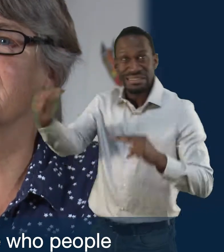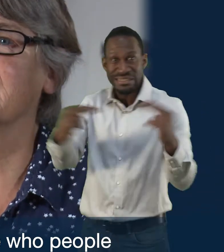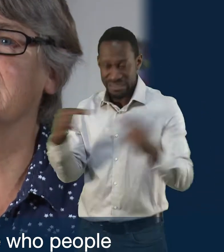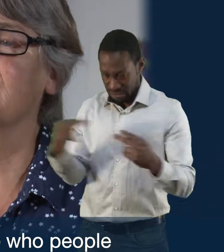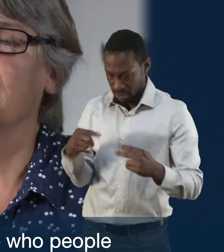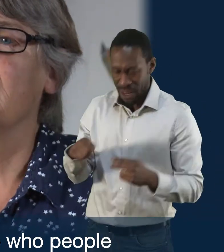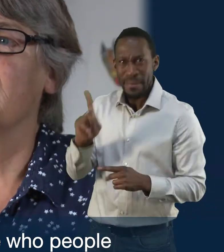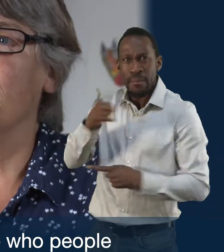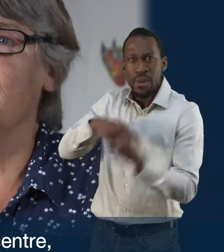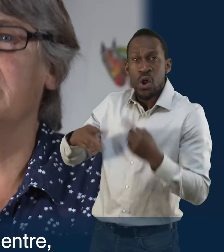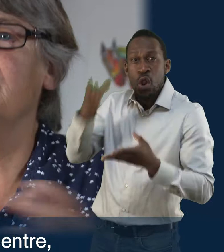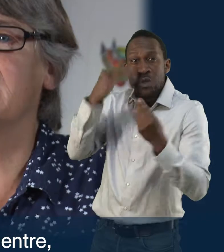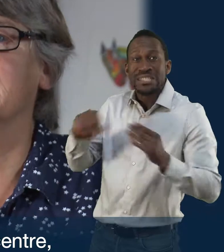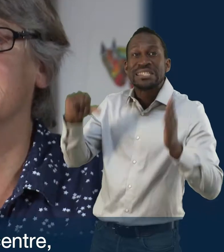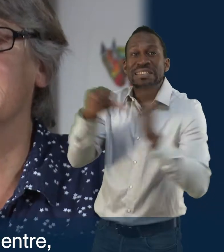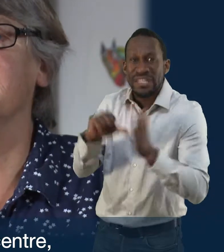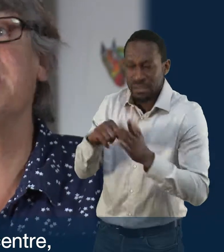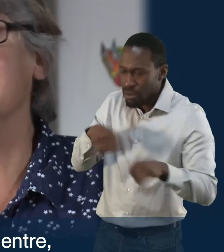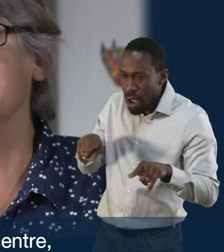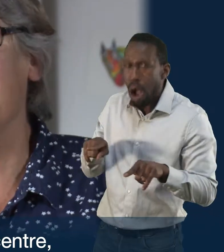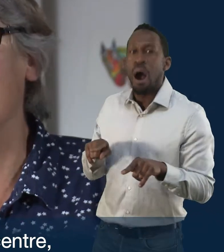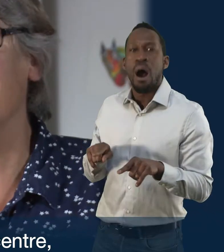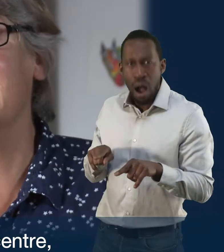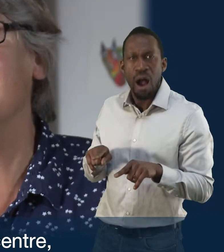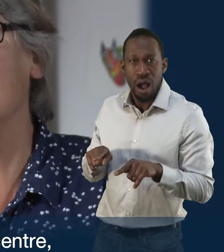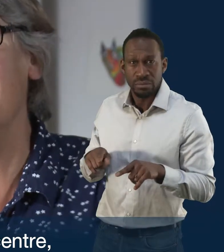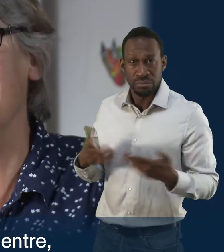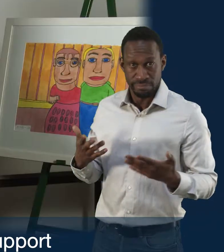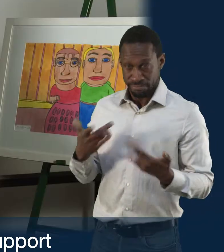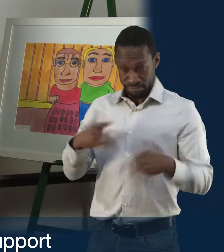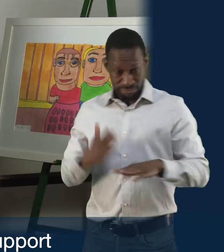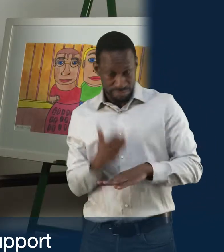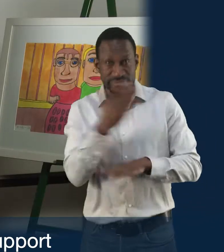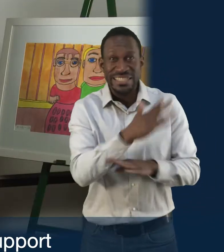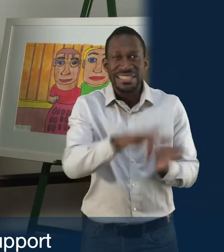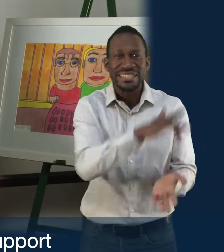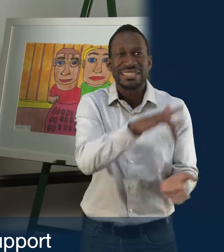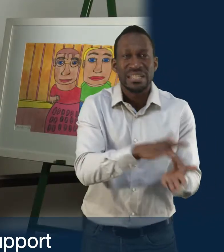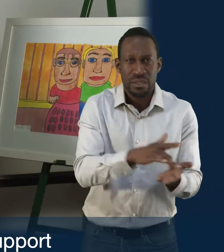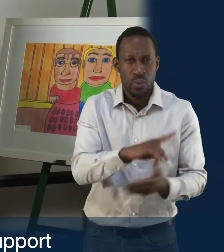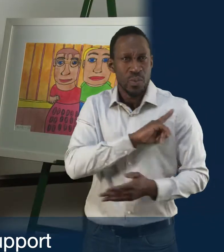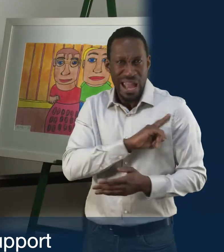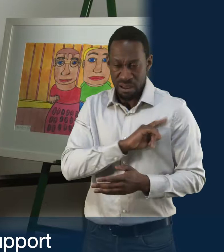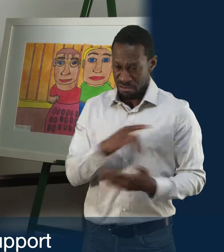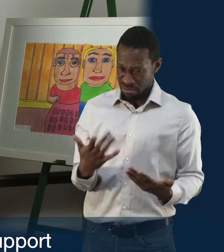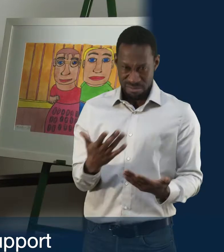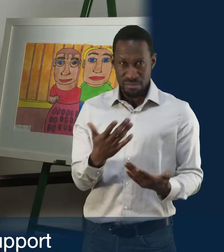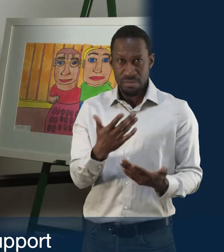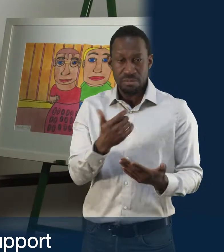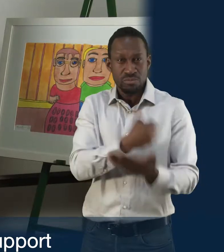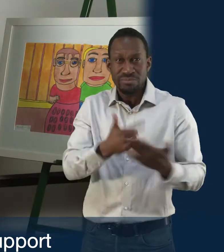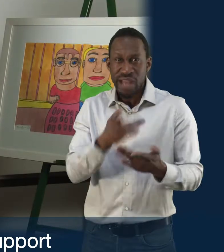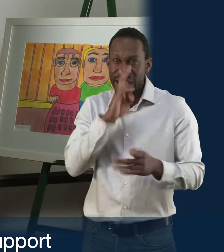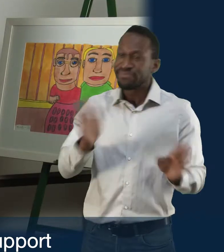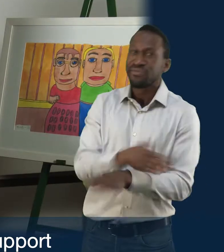learning difficulties were who went to the centre, because they had been hidden away. But we needed